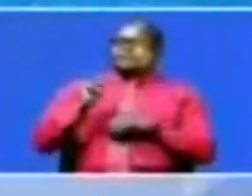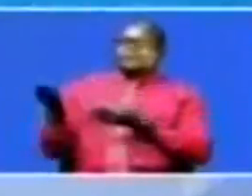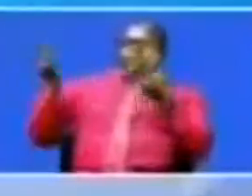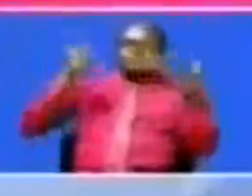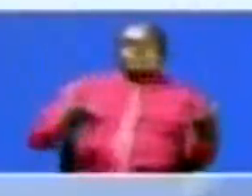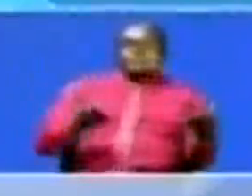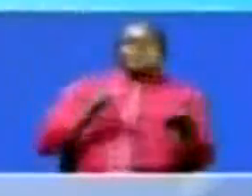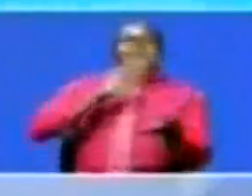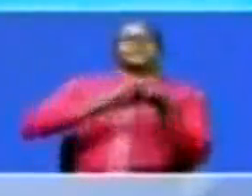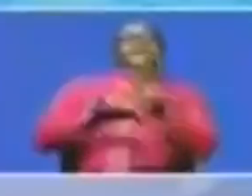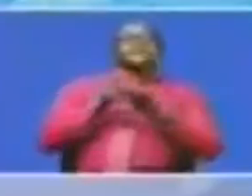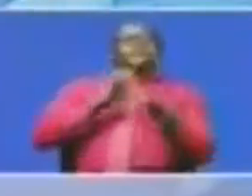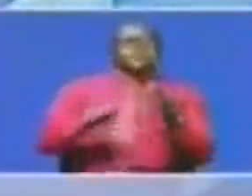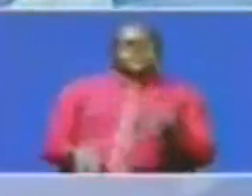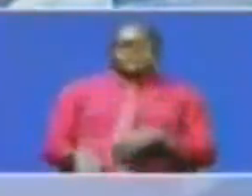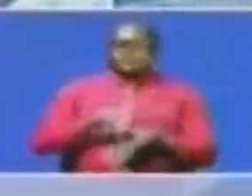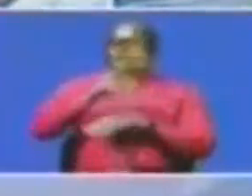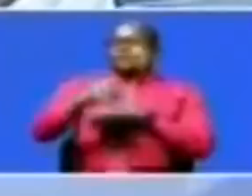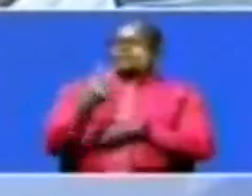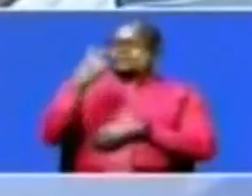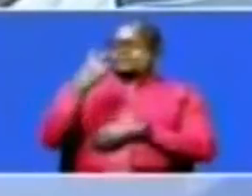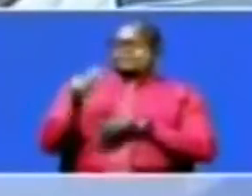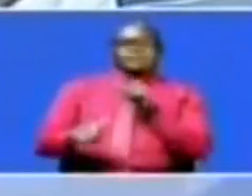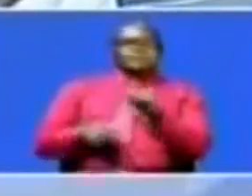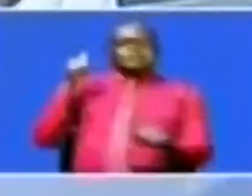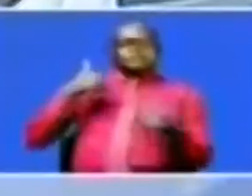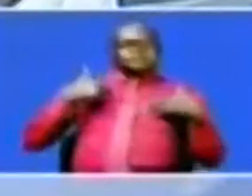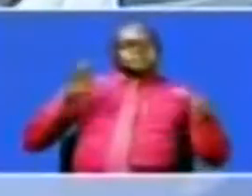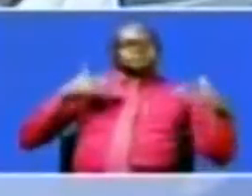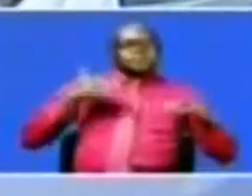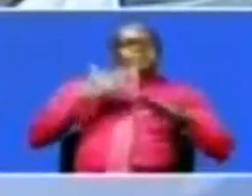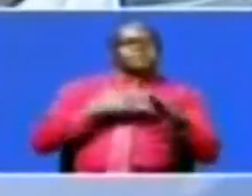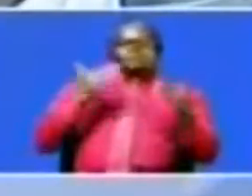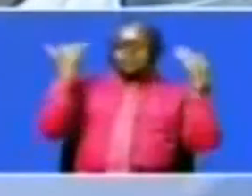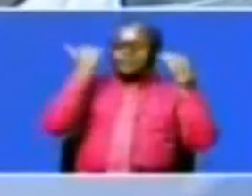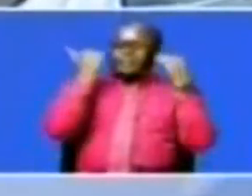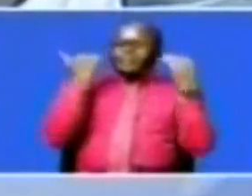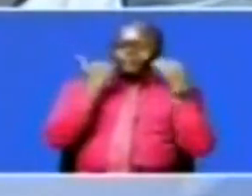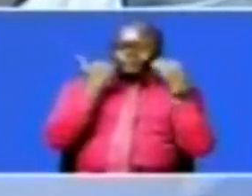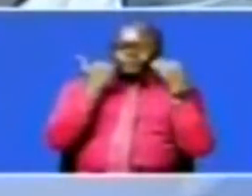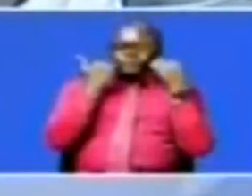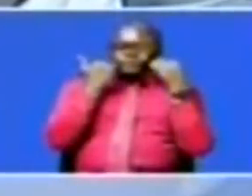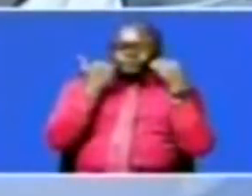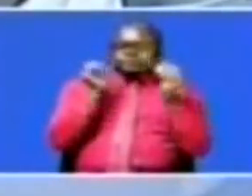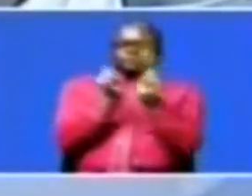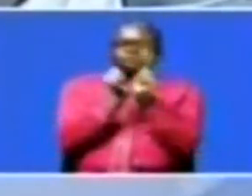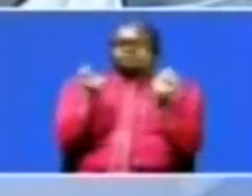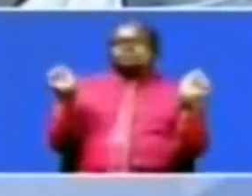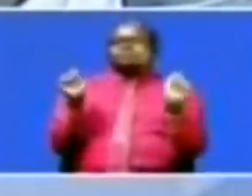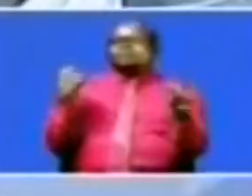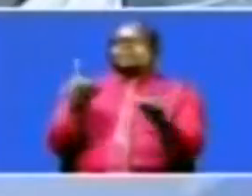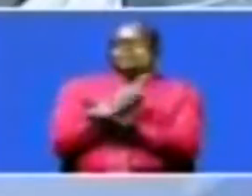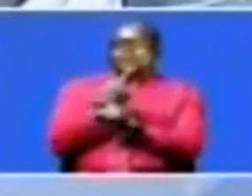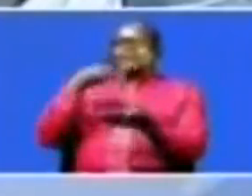supplying absolutely nothing. All the suspects deny the charges before Milimani Chief Magistrate Felix Kombo and were released on different